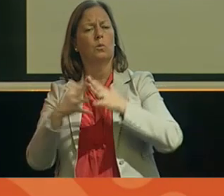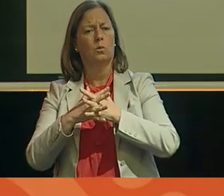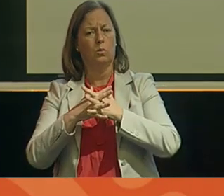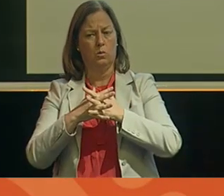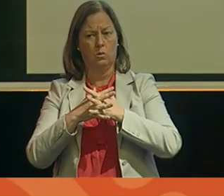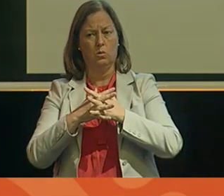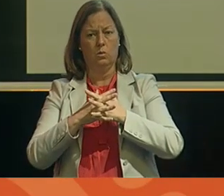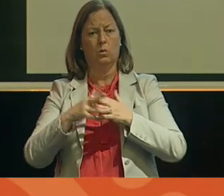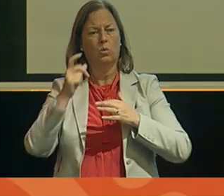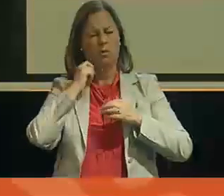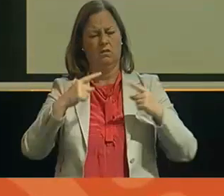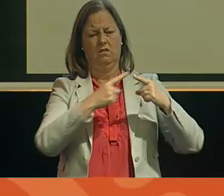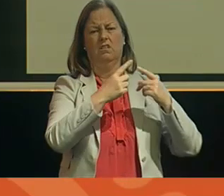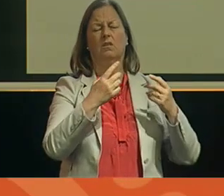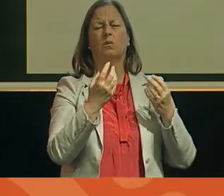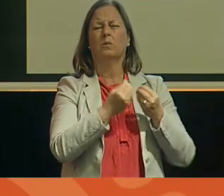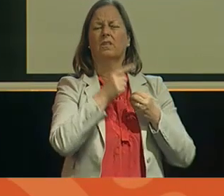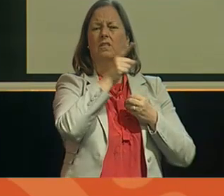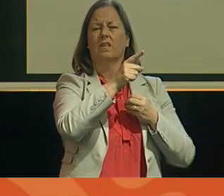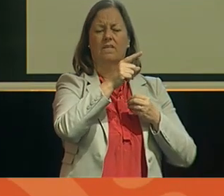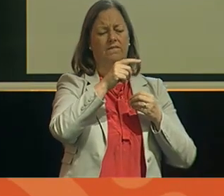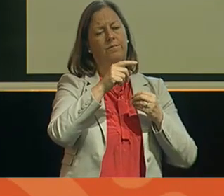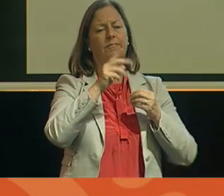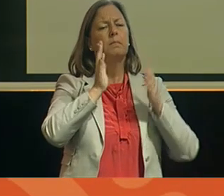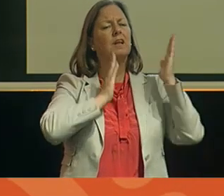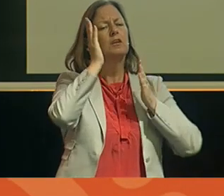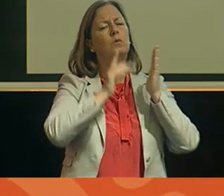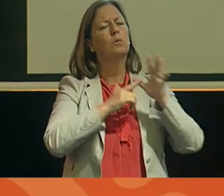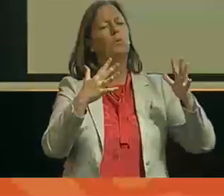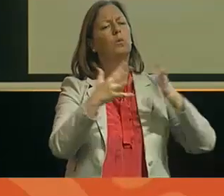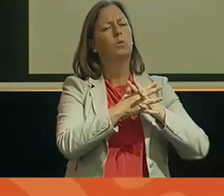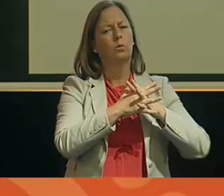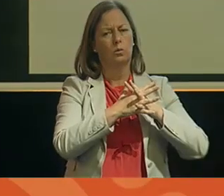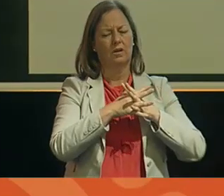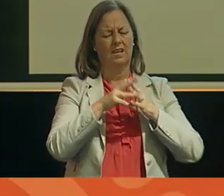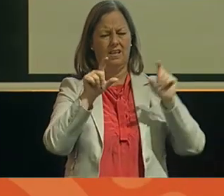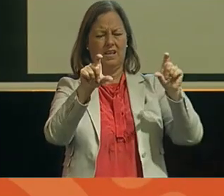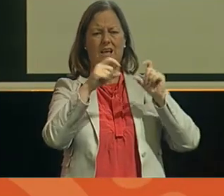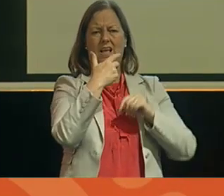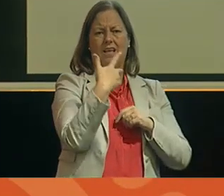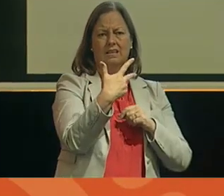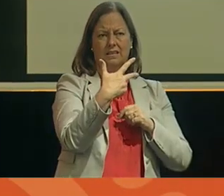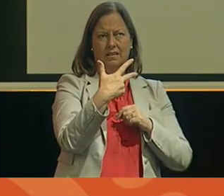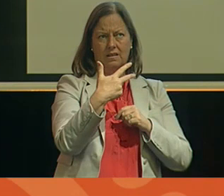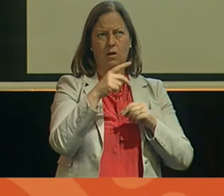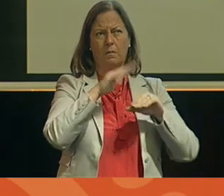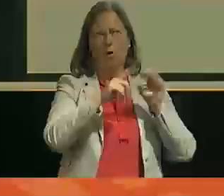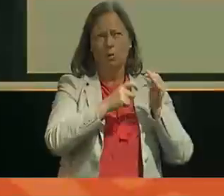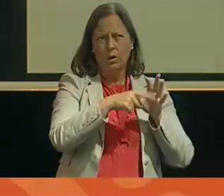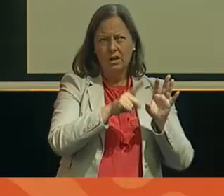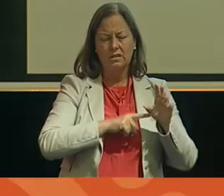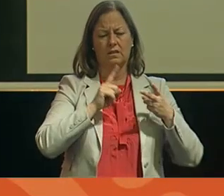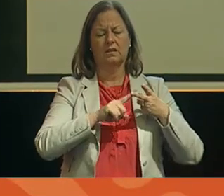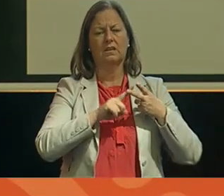contravenes with our federal constitution, which is based on Article 8 for equality, Article 10 for freedom of